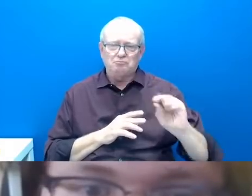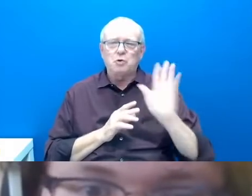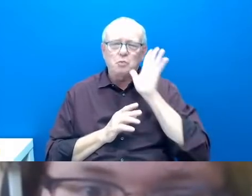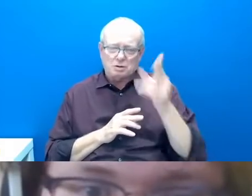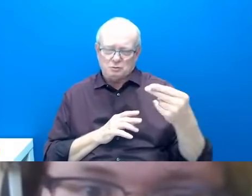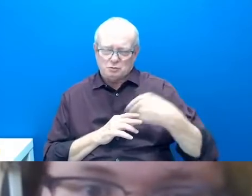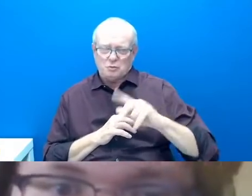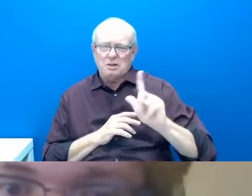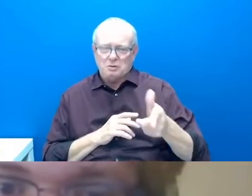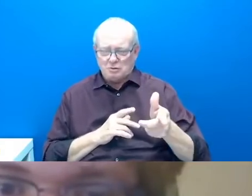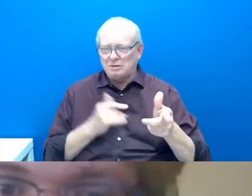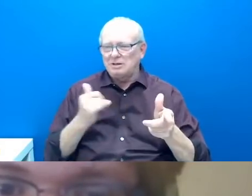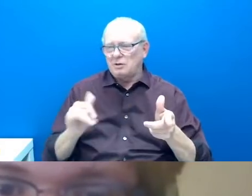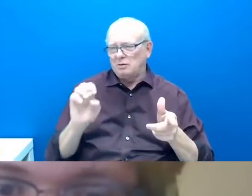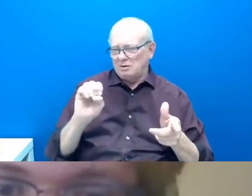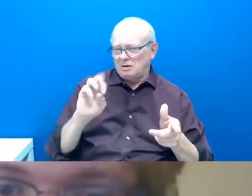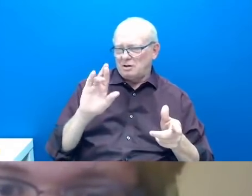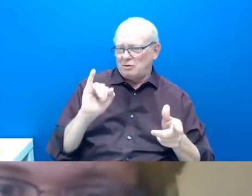shortly, Rachel.